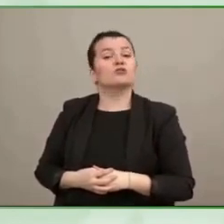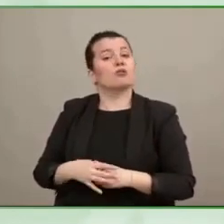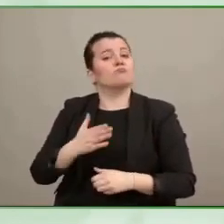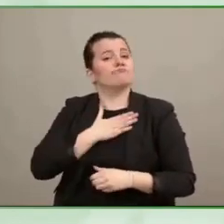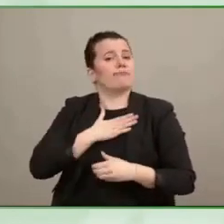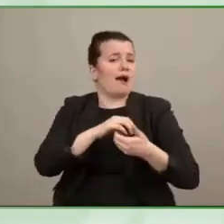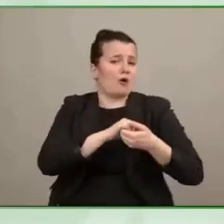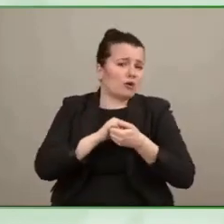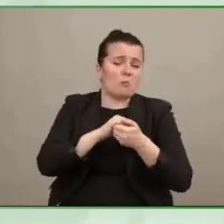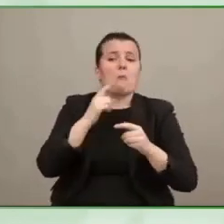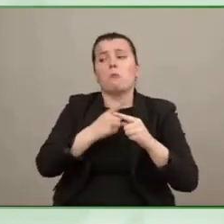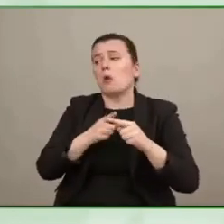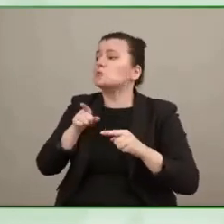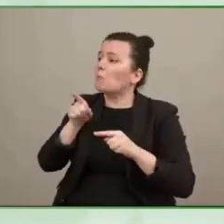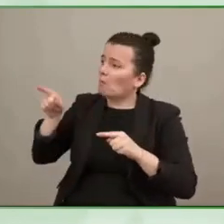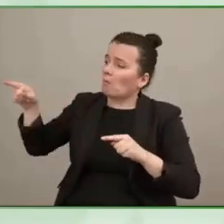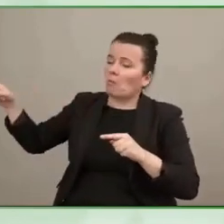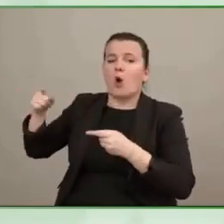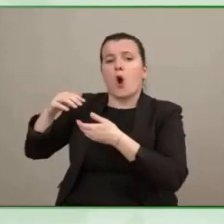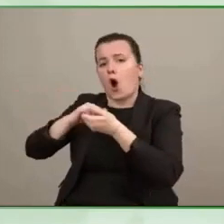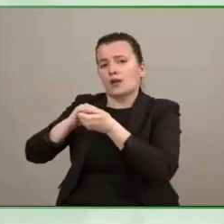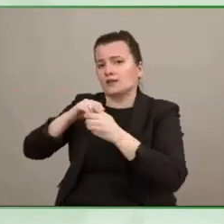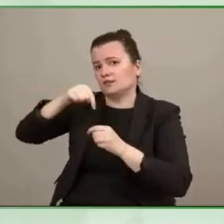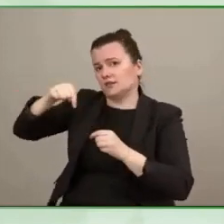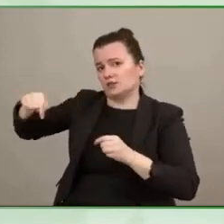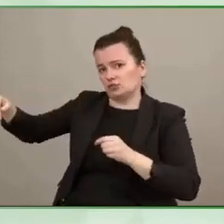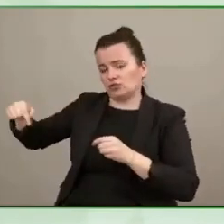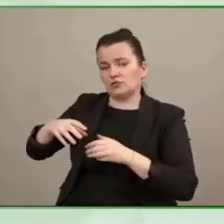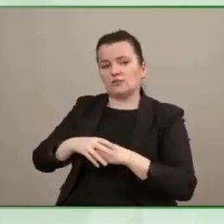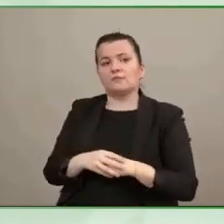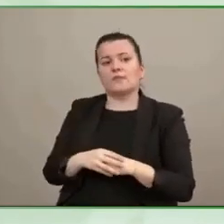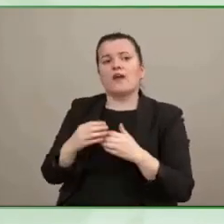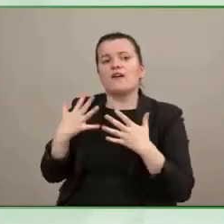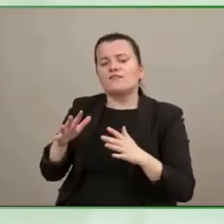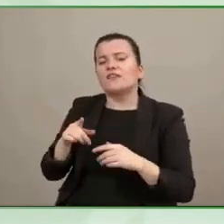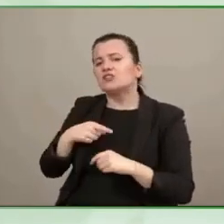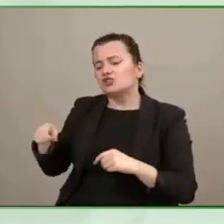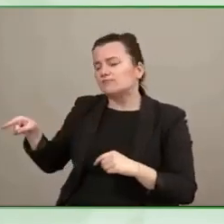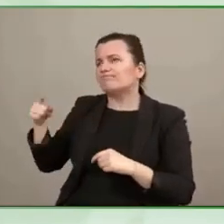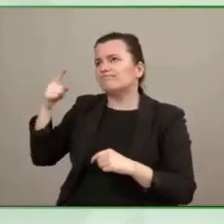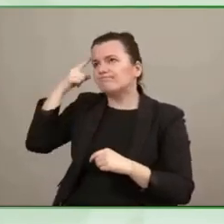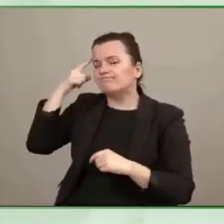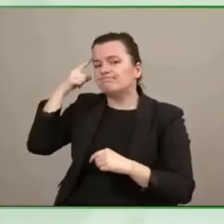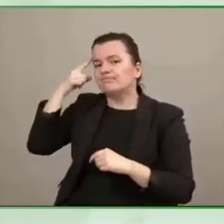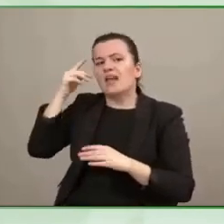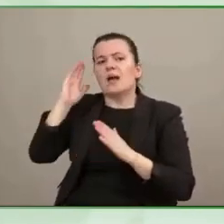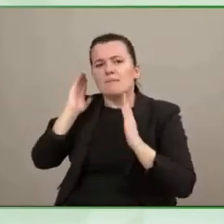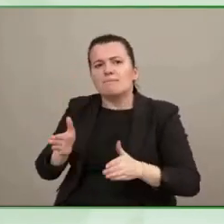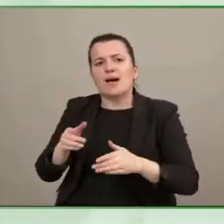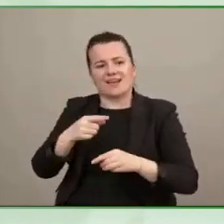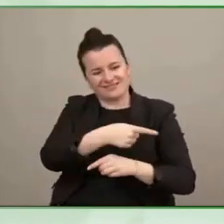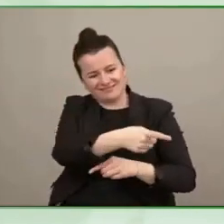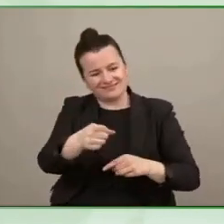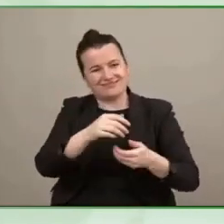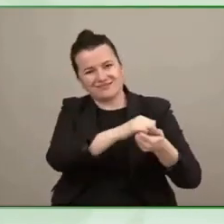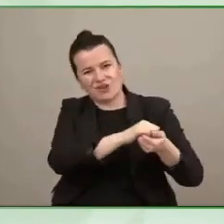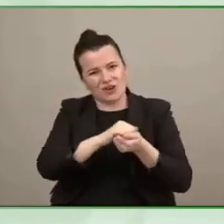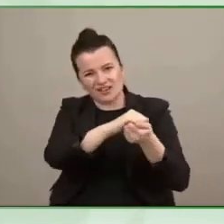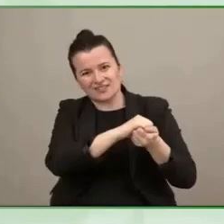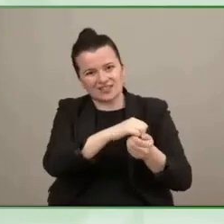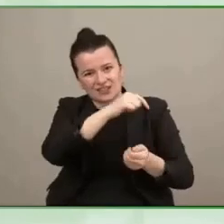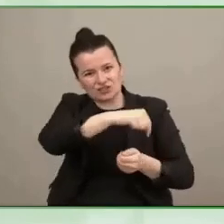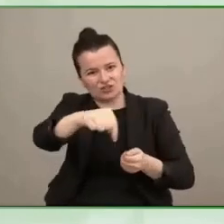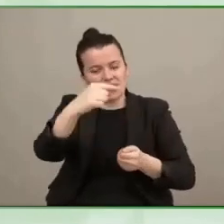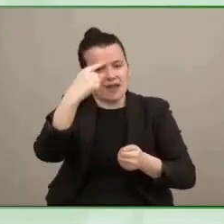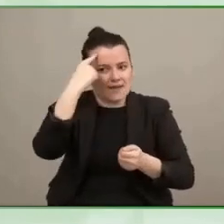the society or the NGOs to moving about this topic, to take care about this topic, because the women